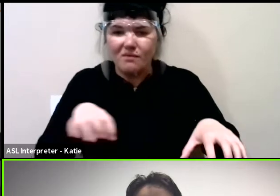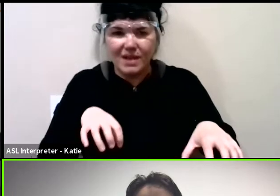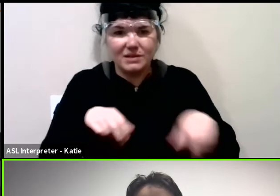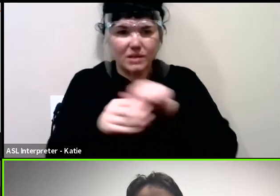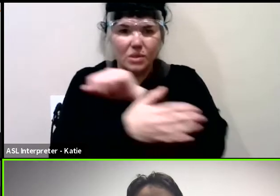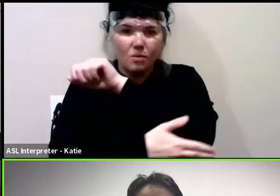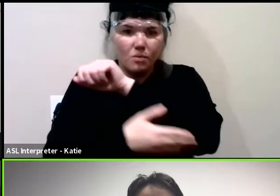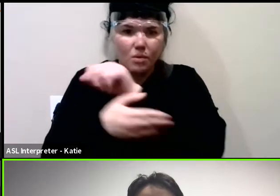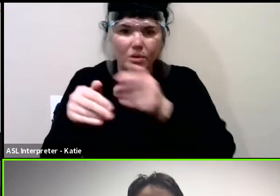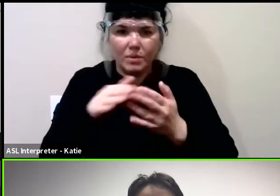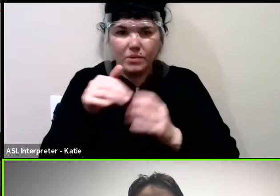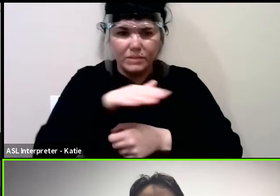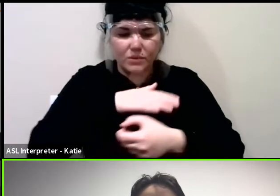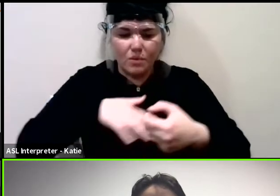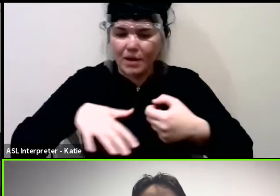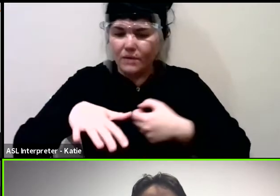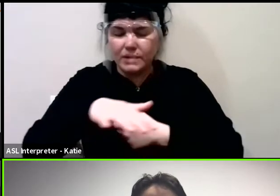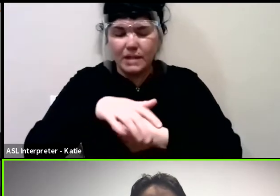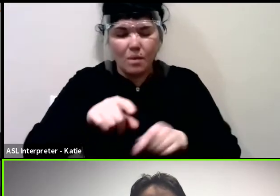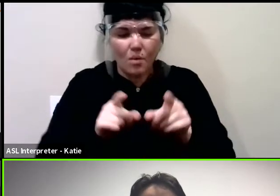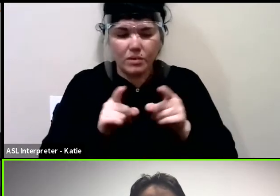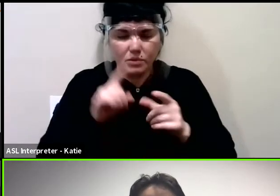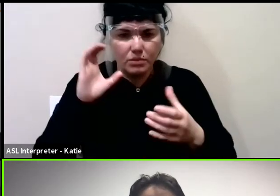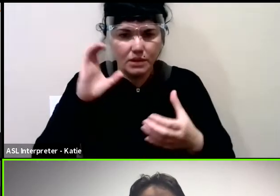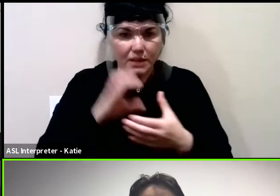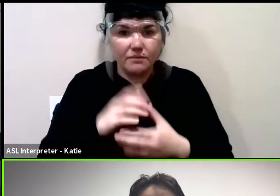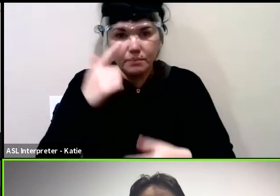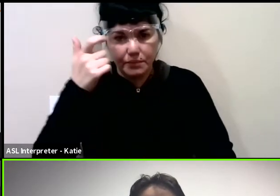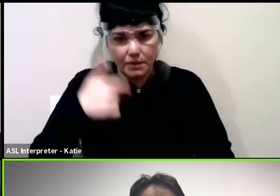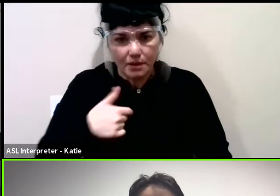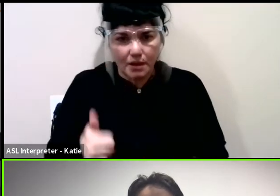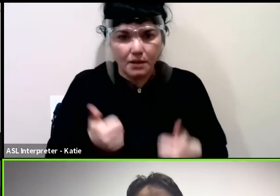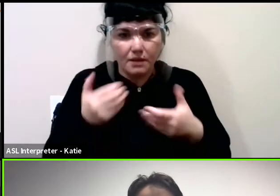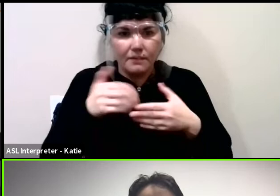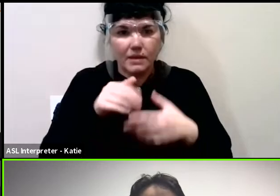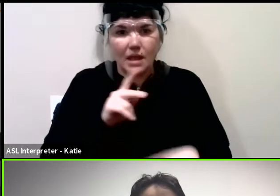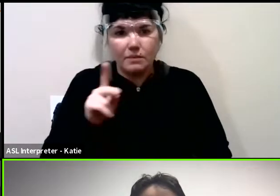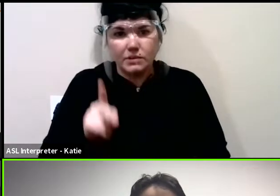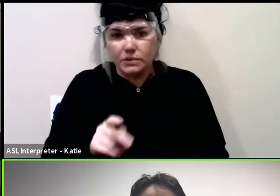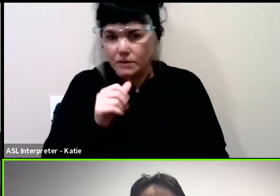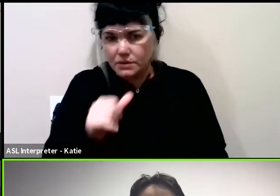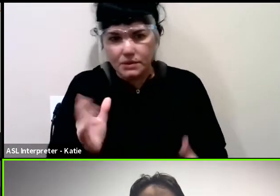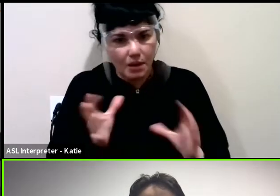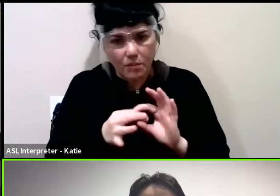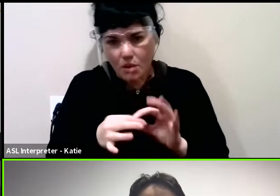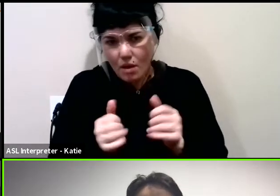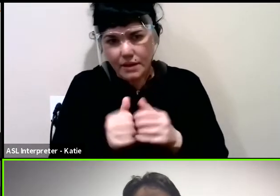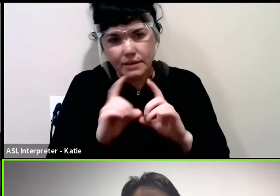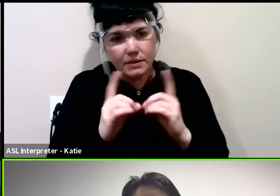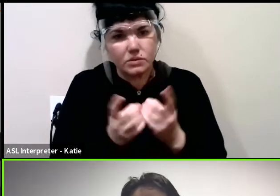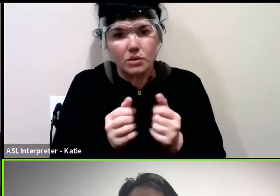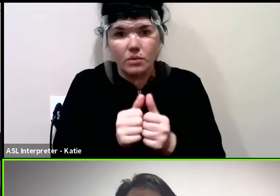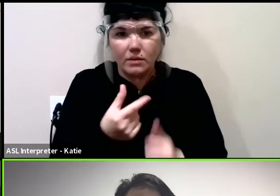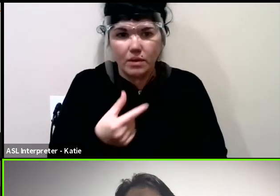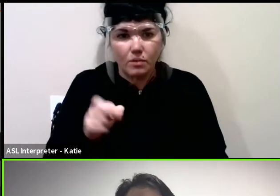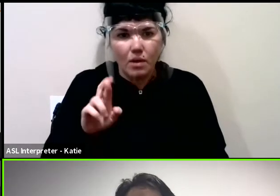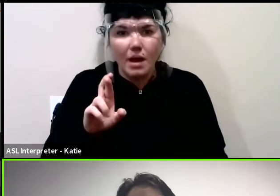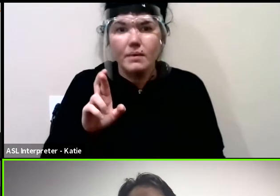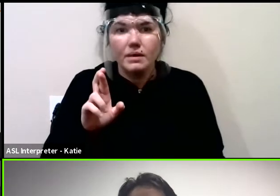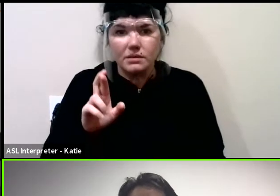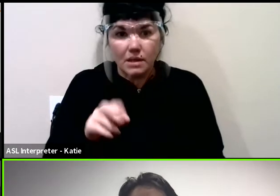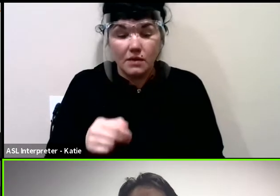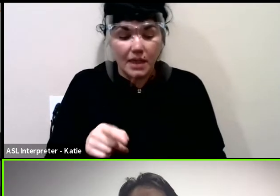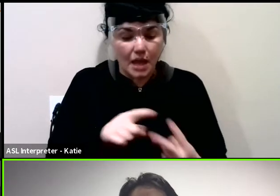and i also believe that as a resident of kalamazoo that kalamazoo does not belong in a district with grand rapids they are two